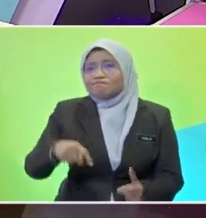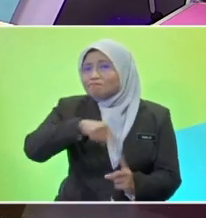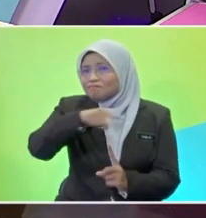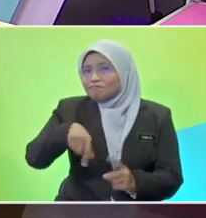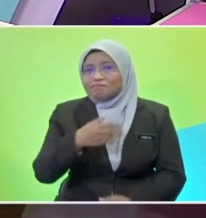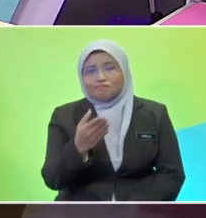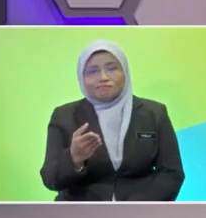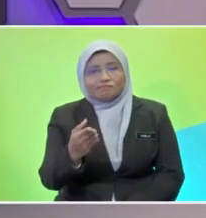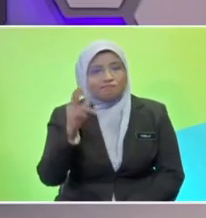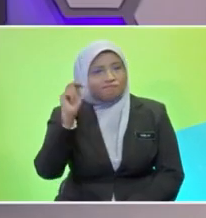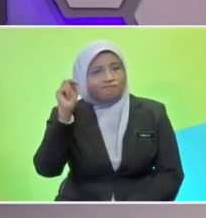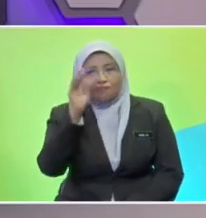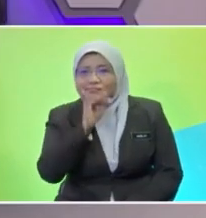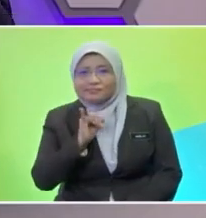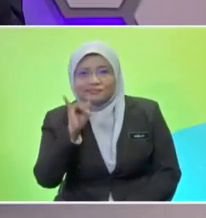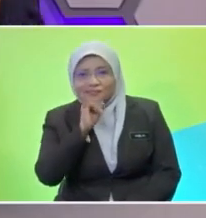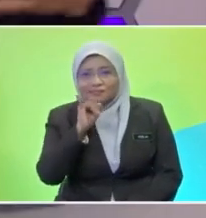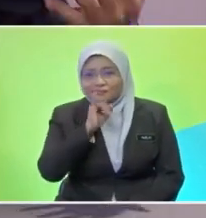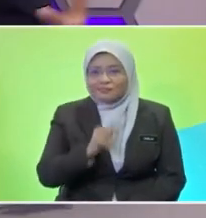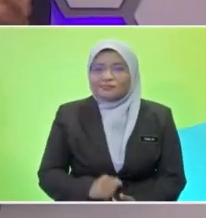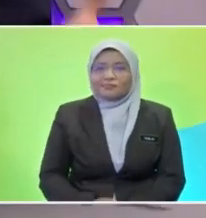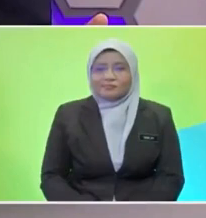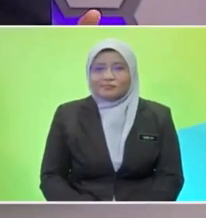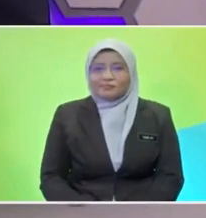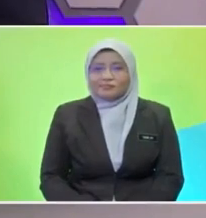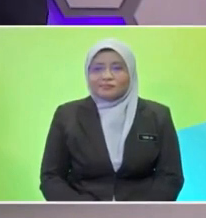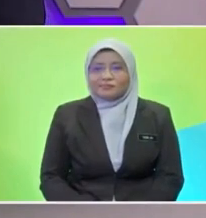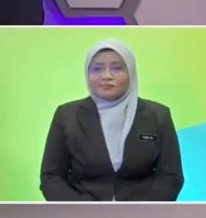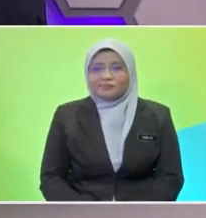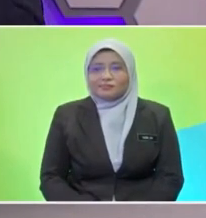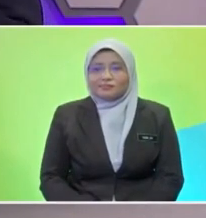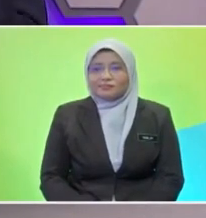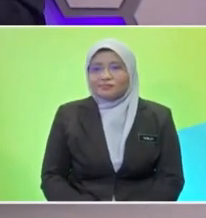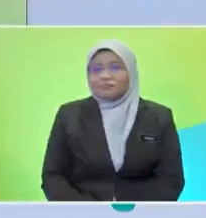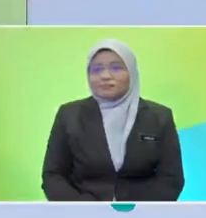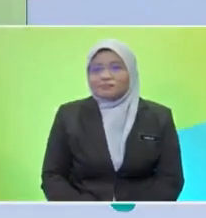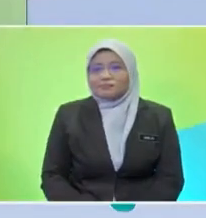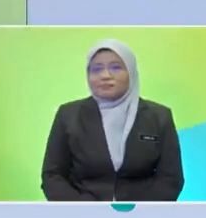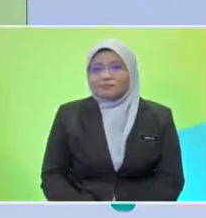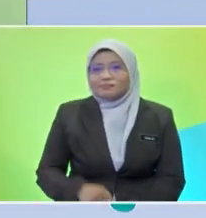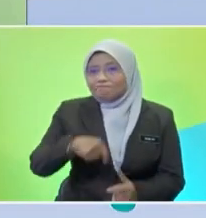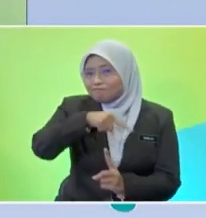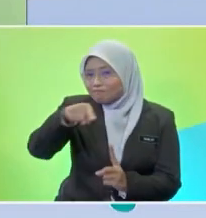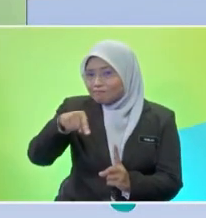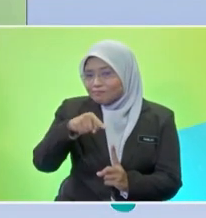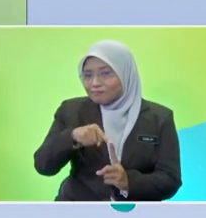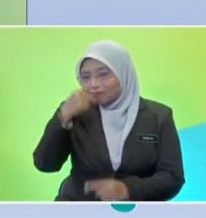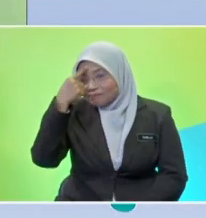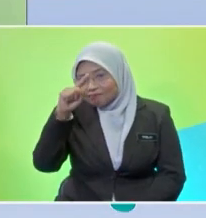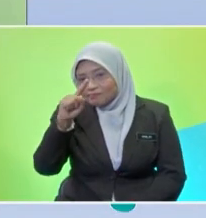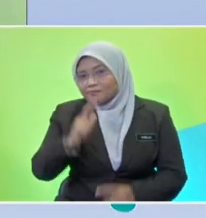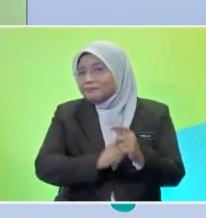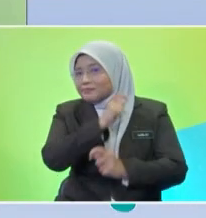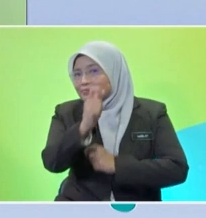you use when, okay, when you want to talk or you want to ask about date. Alright, so when is your next